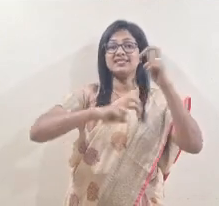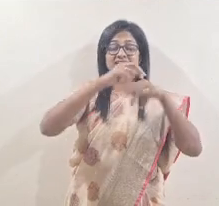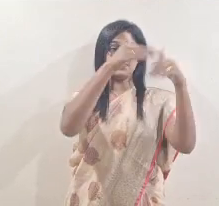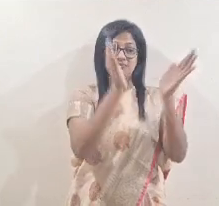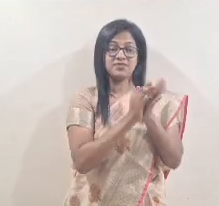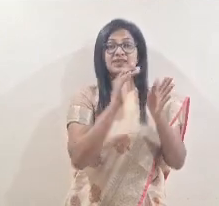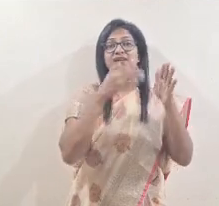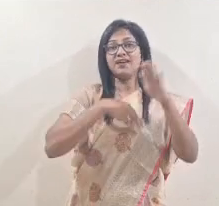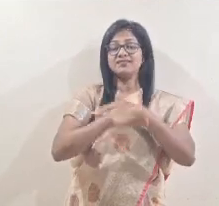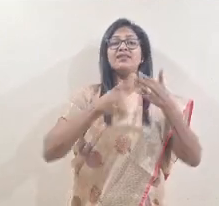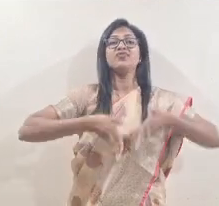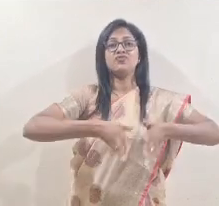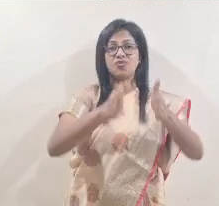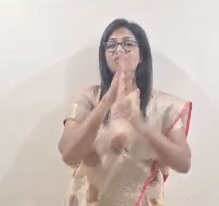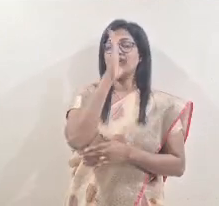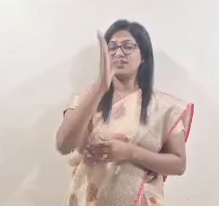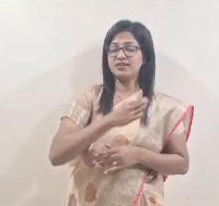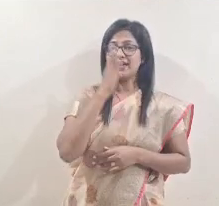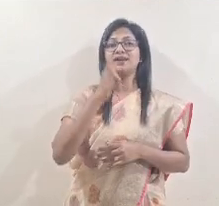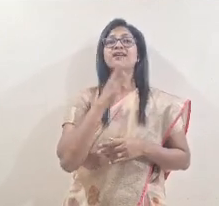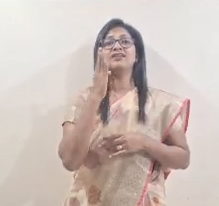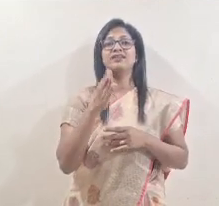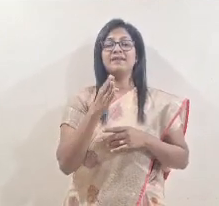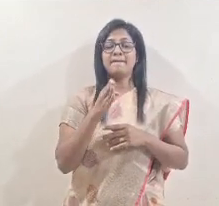the roadways, railways, and